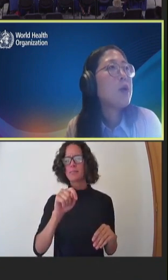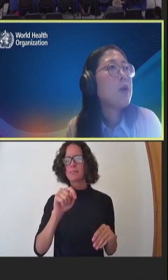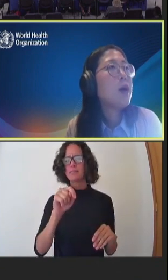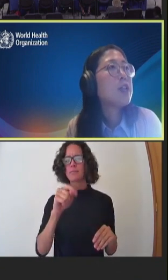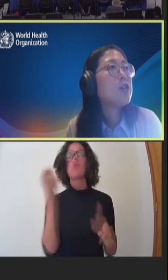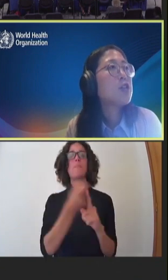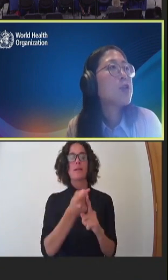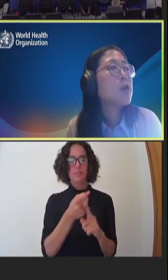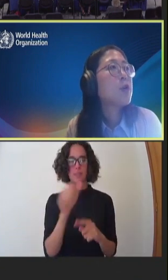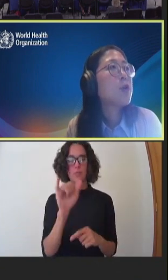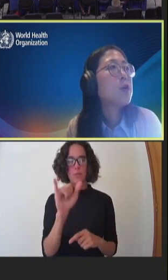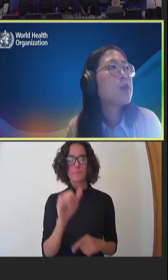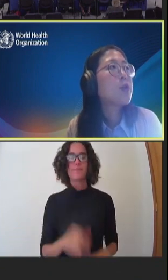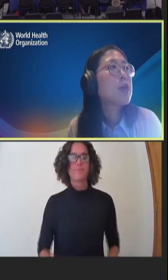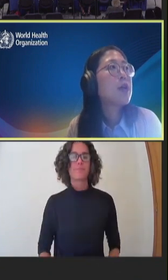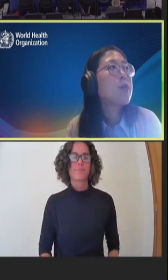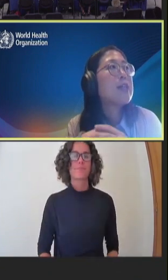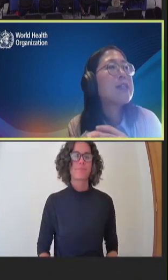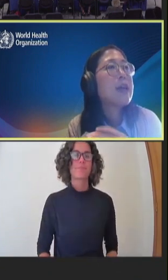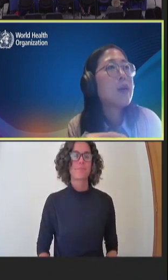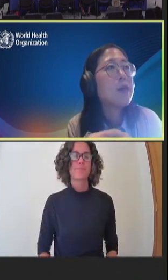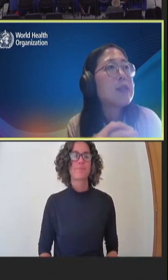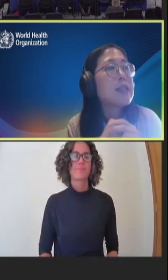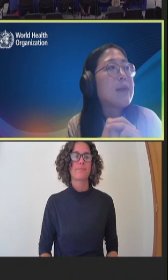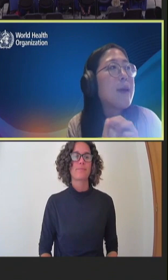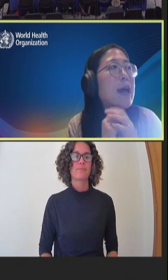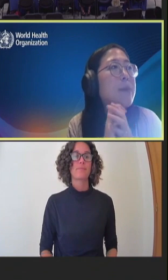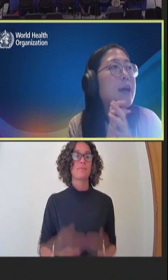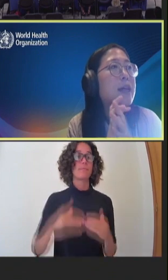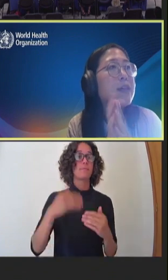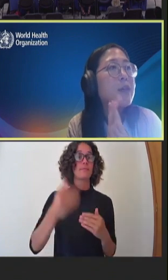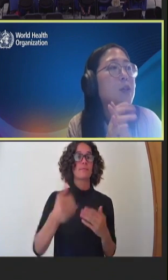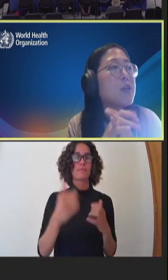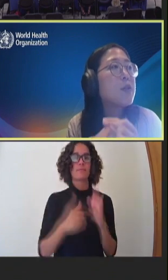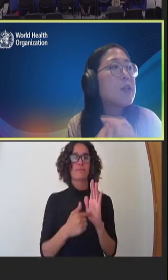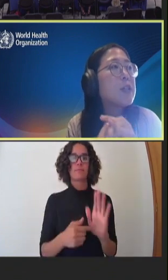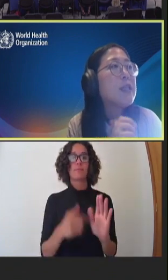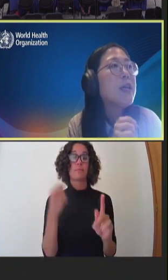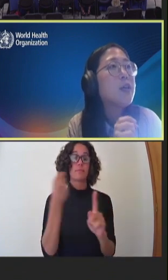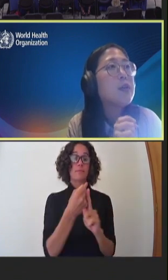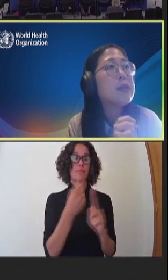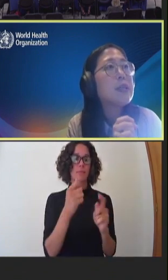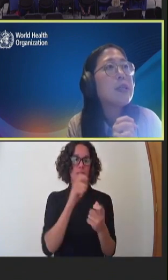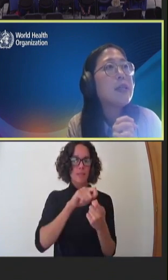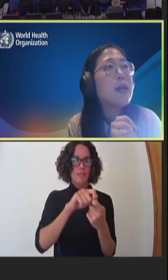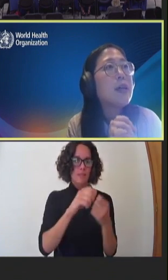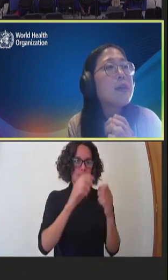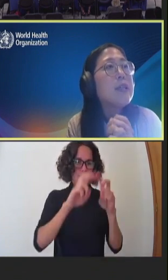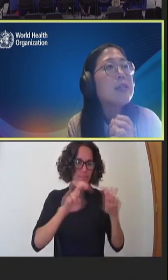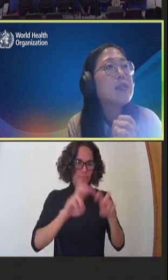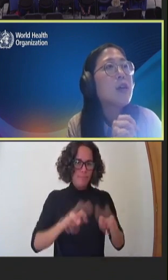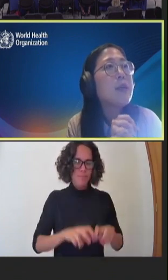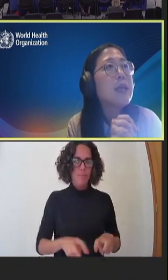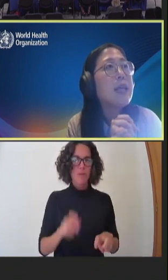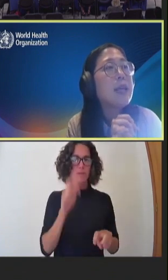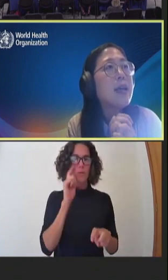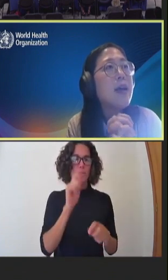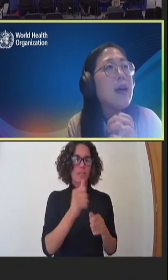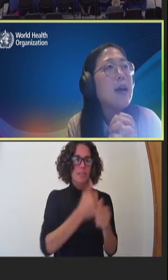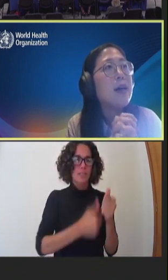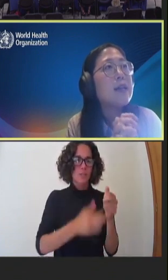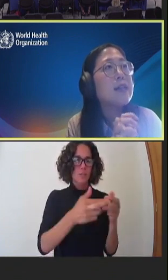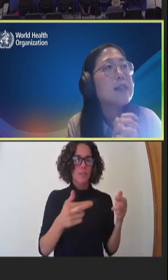And we wanted to show the breakdown of this impact by the WHO region. You see the measles